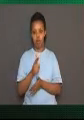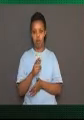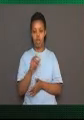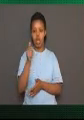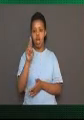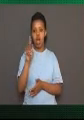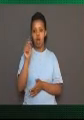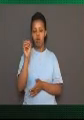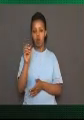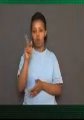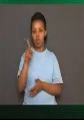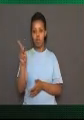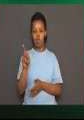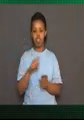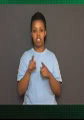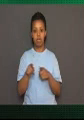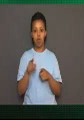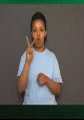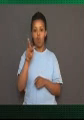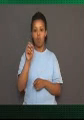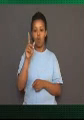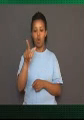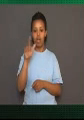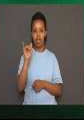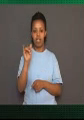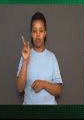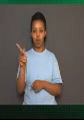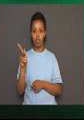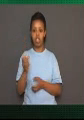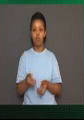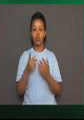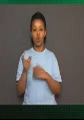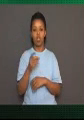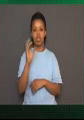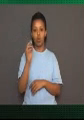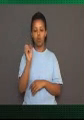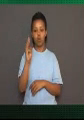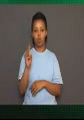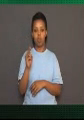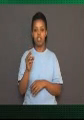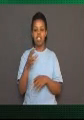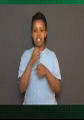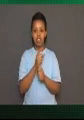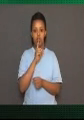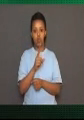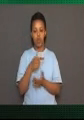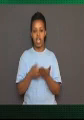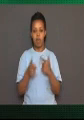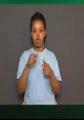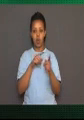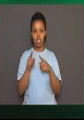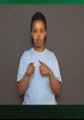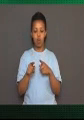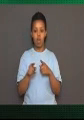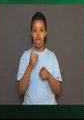Autopolyploidy is when polyploids have multiple chromosome sets that come from a